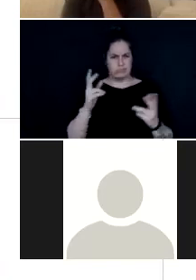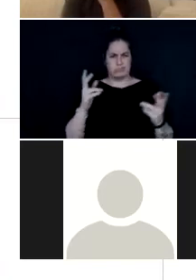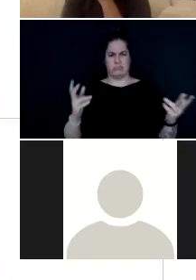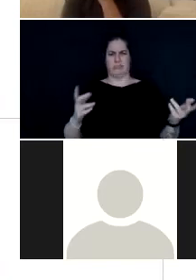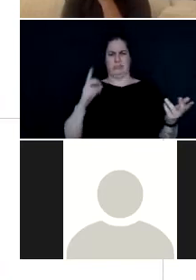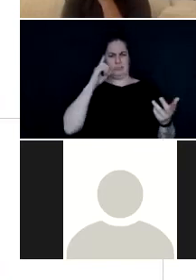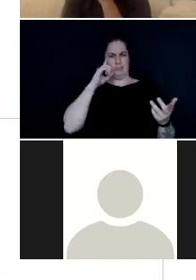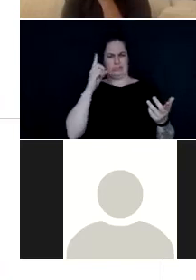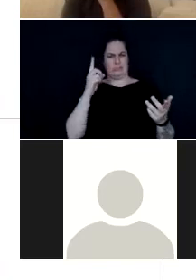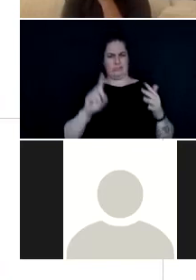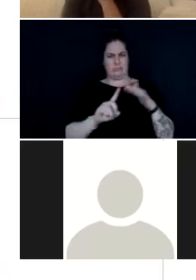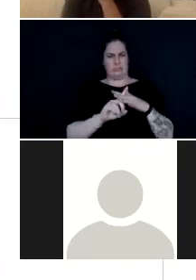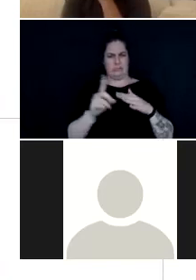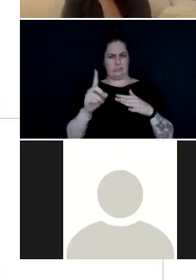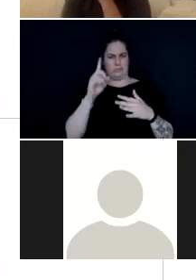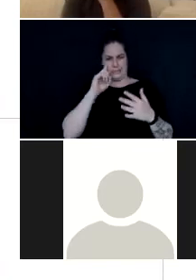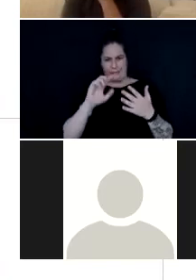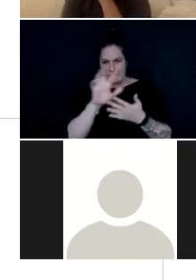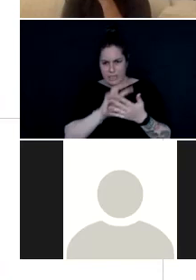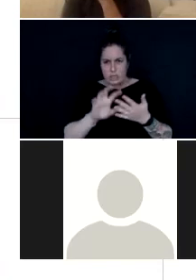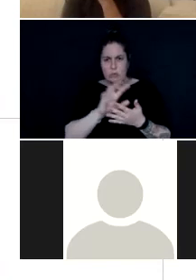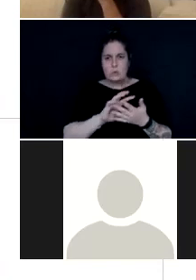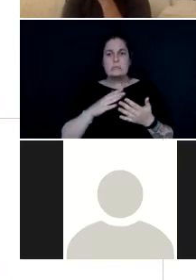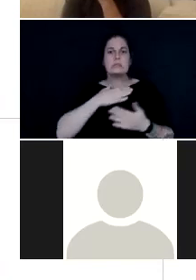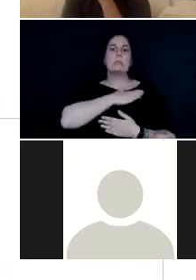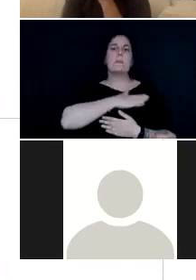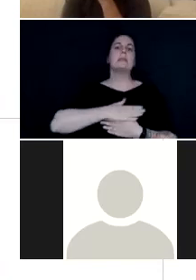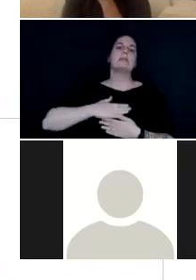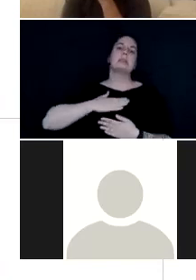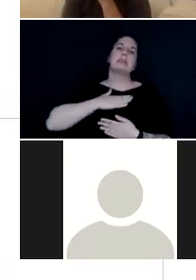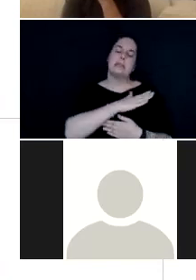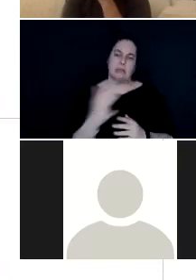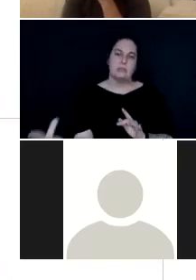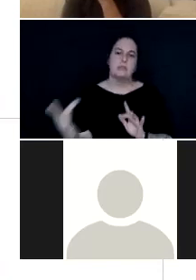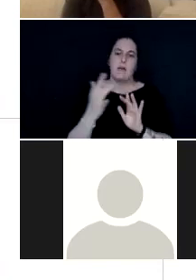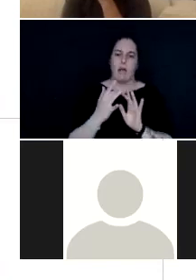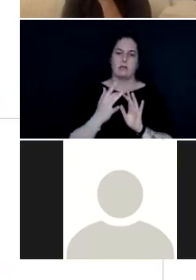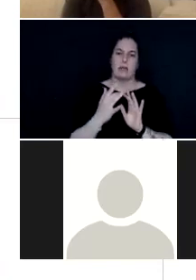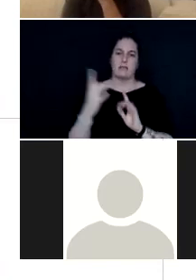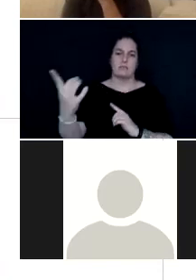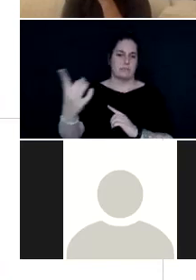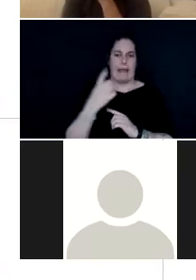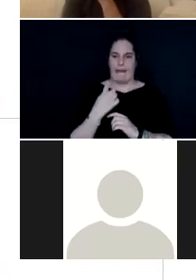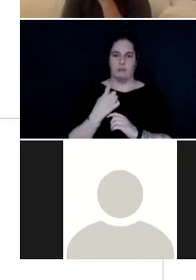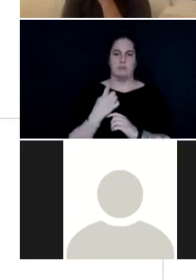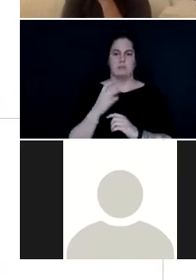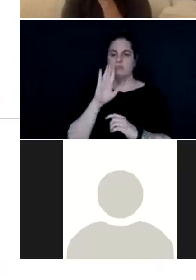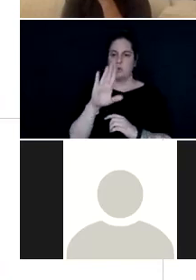or thermodynamics, please don't hesitate to reach out to me with your questions. All right.